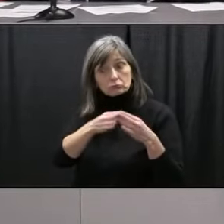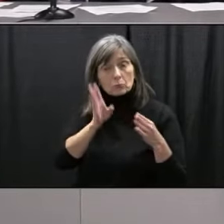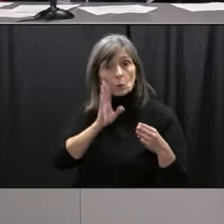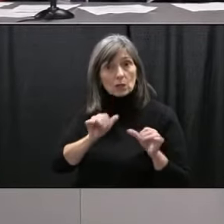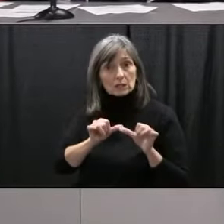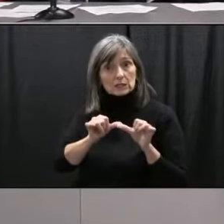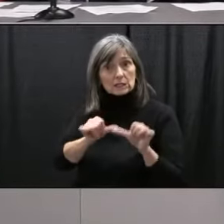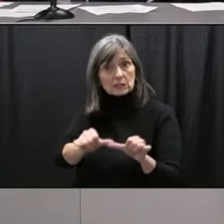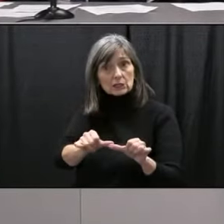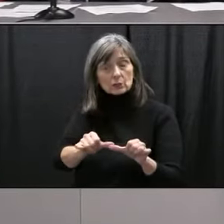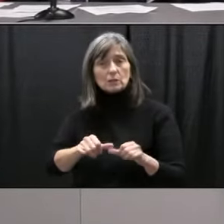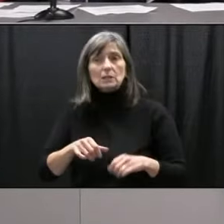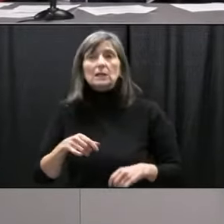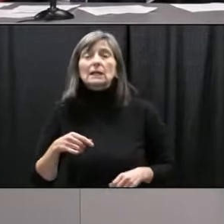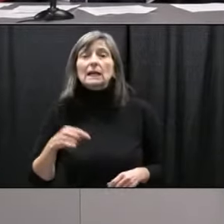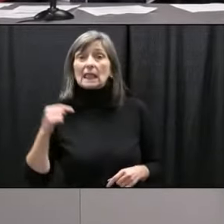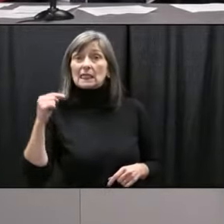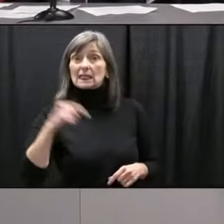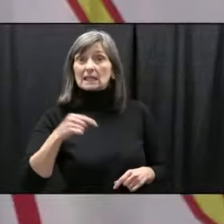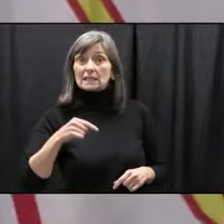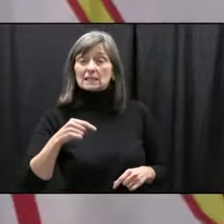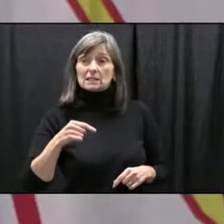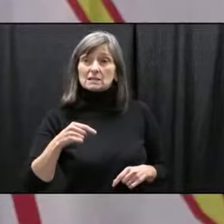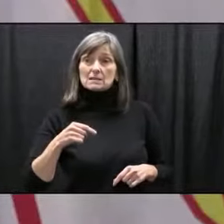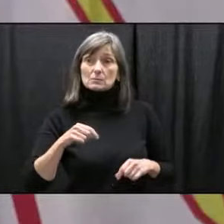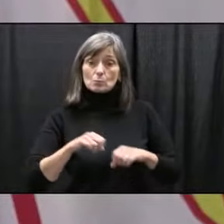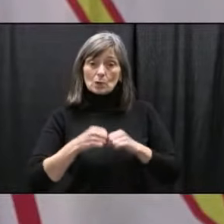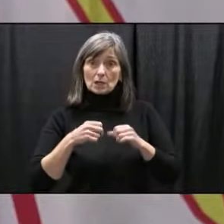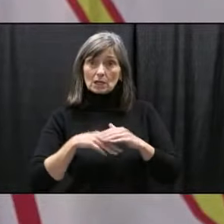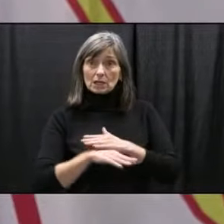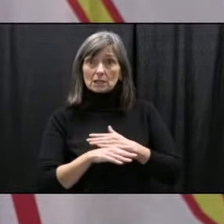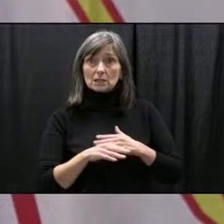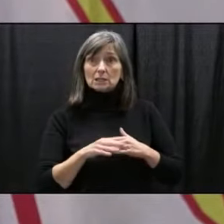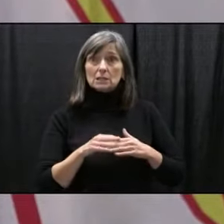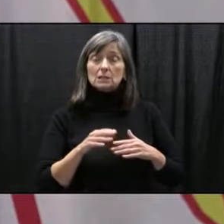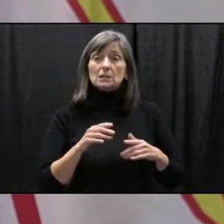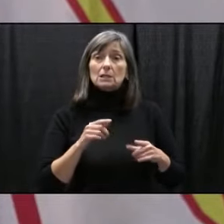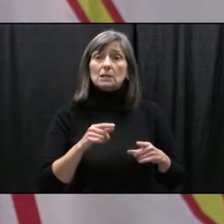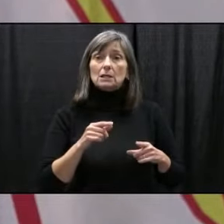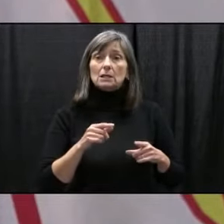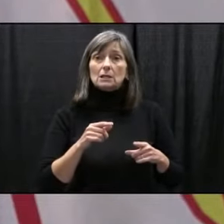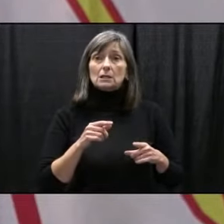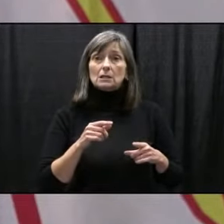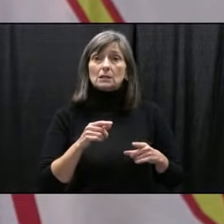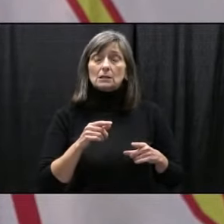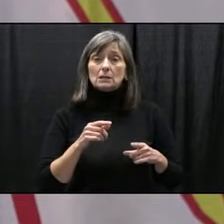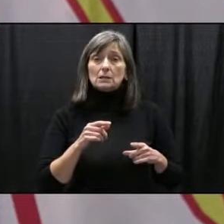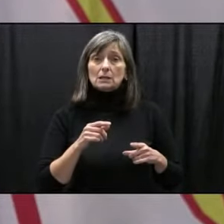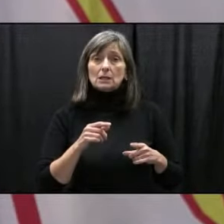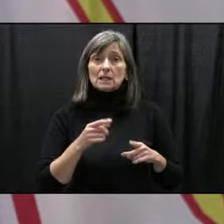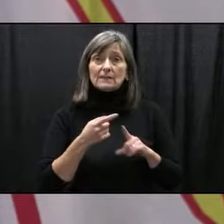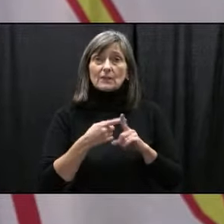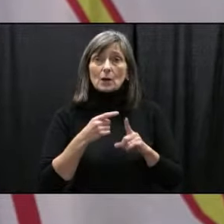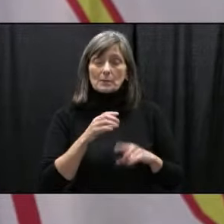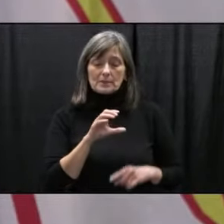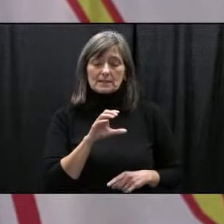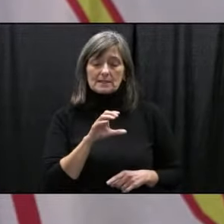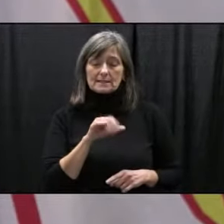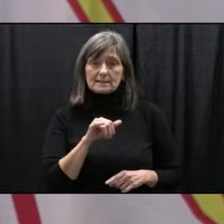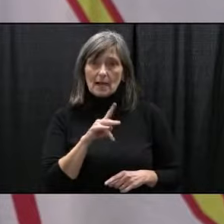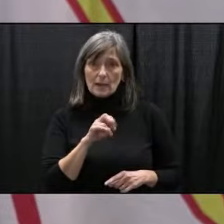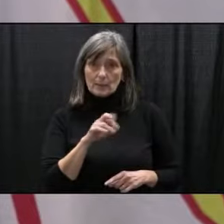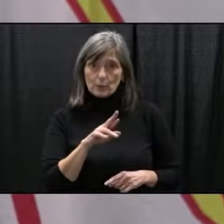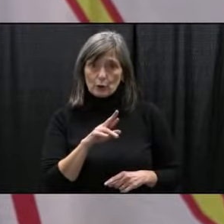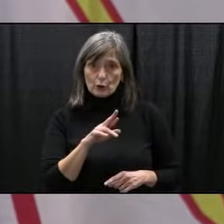This particular breach per se does not impact that. The breach is obviously a result of the cyber attack.